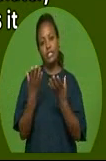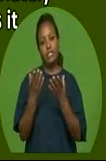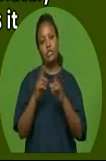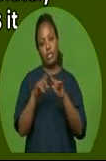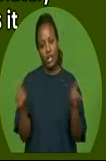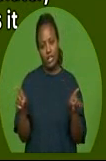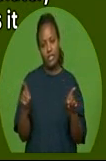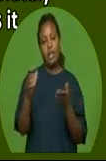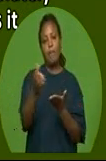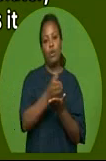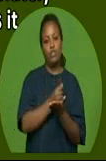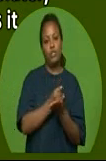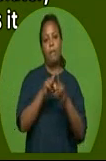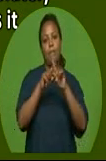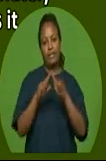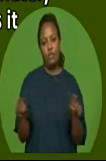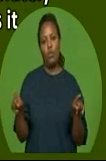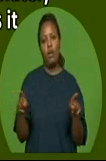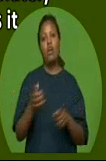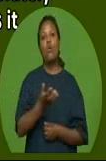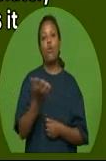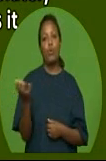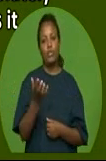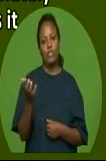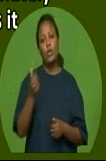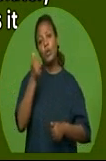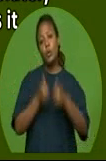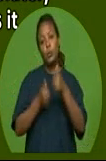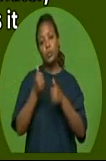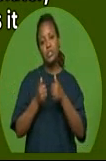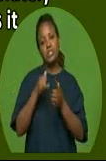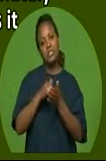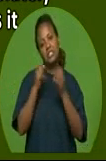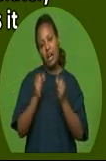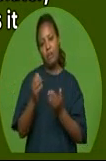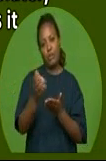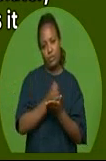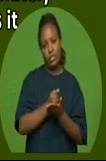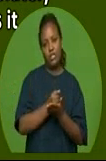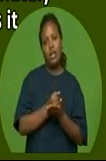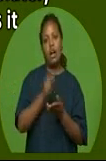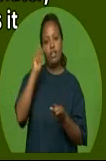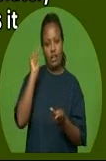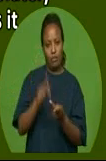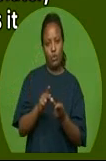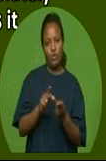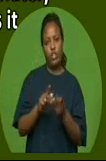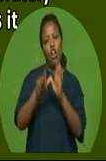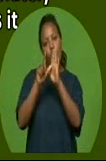country specializes in producing a particular commodity which it can produce at